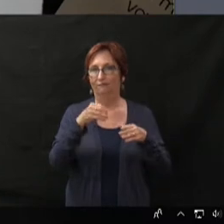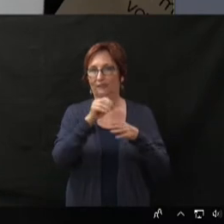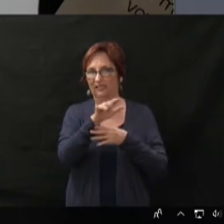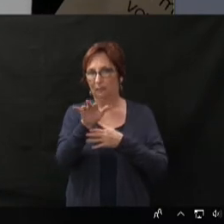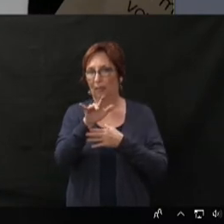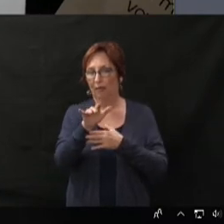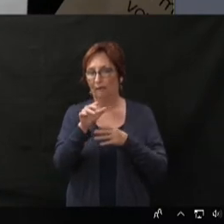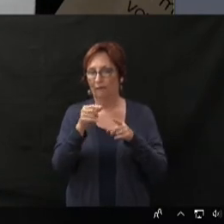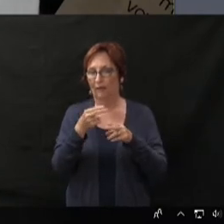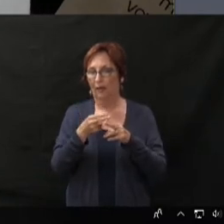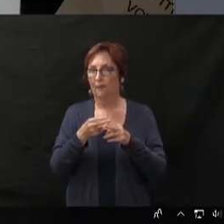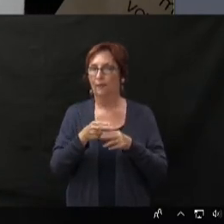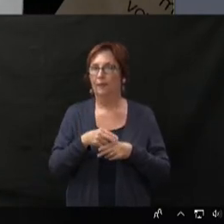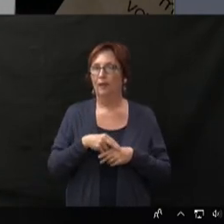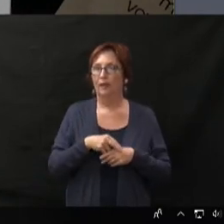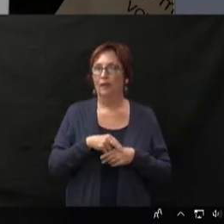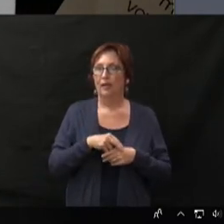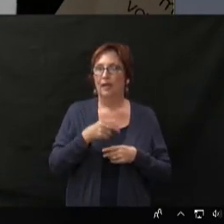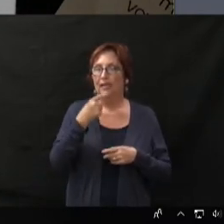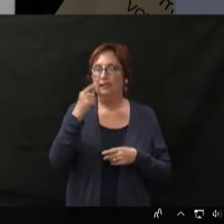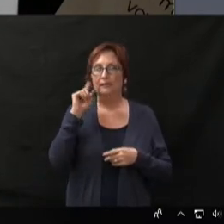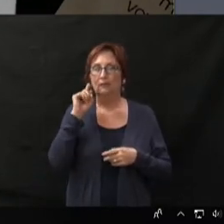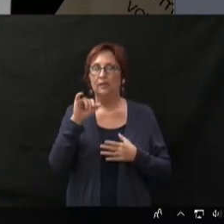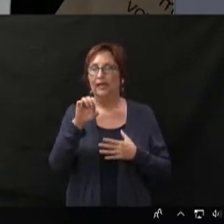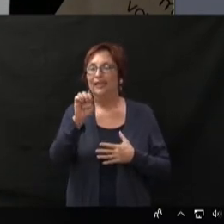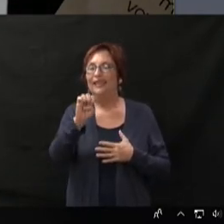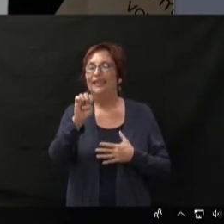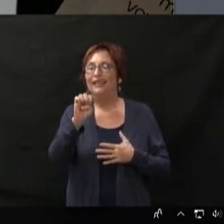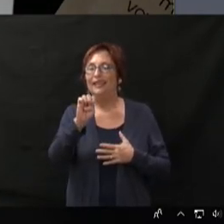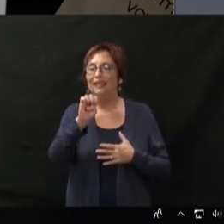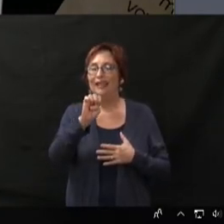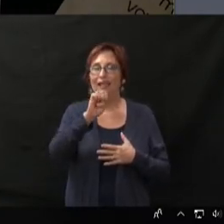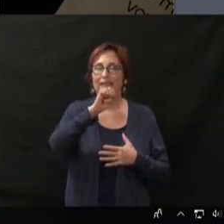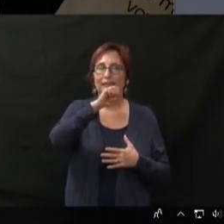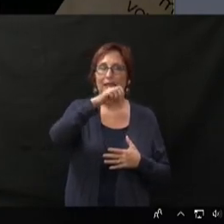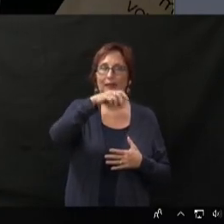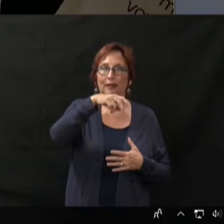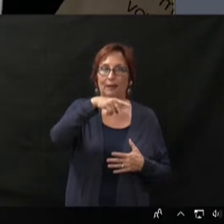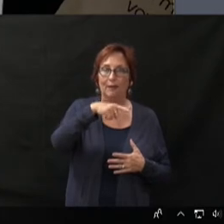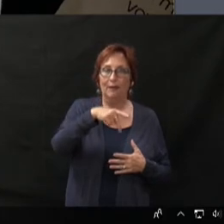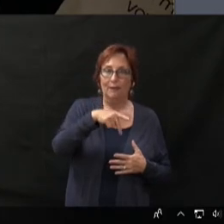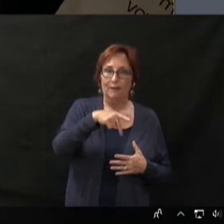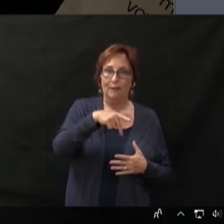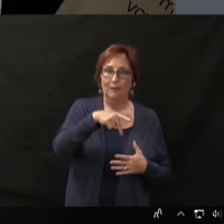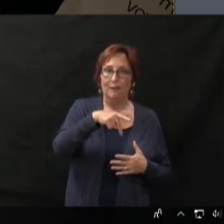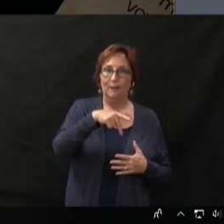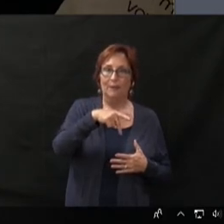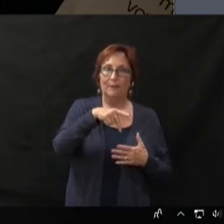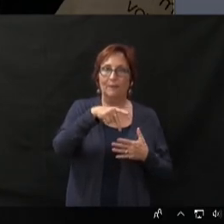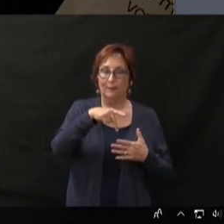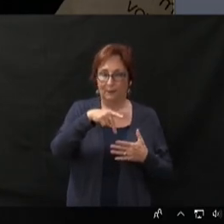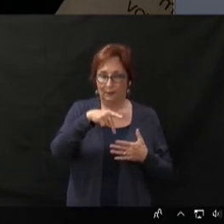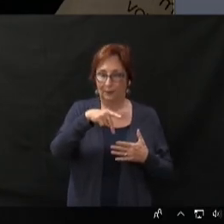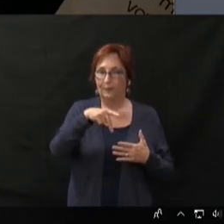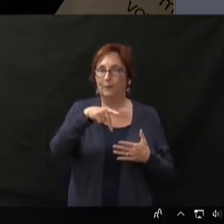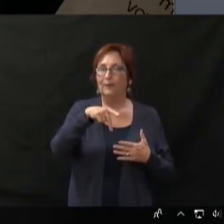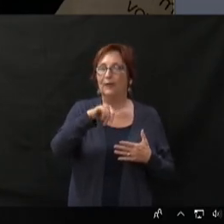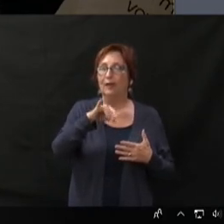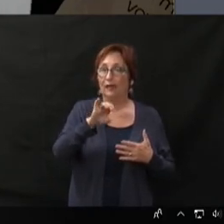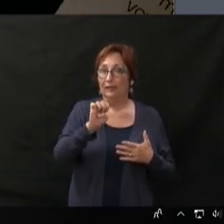And it says E as in peace, and I as in pie. Piece of